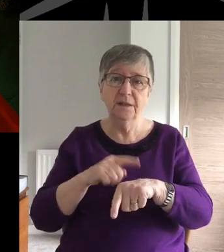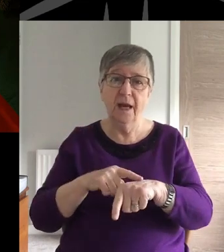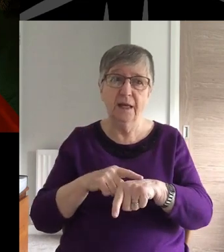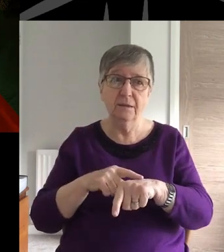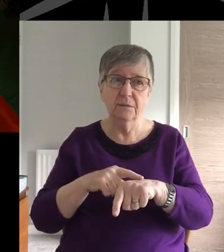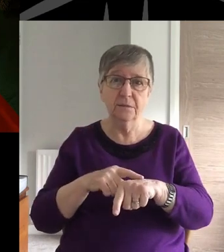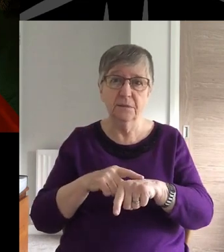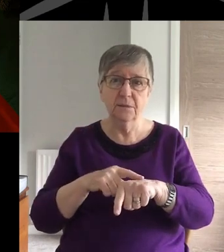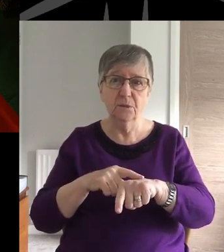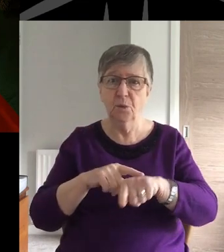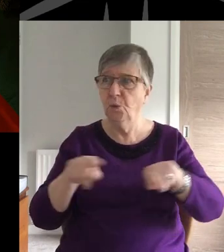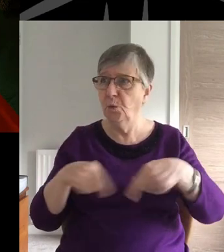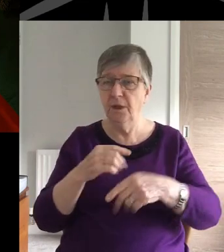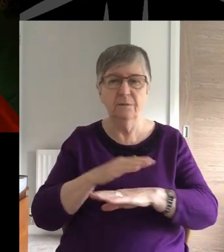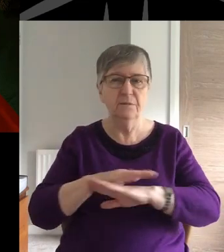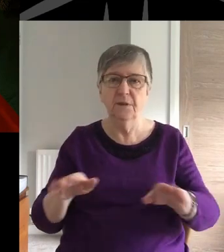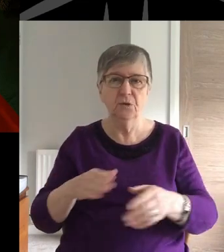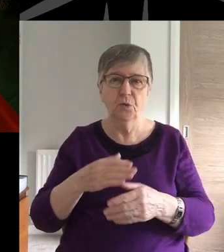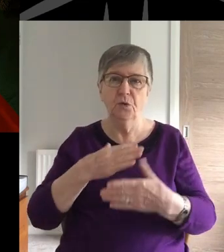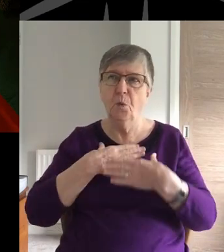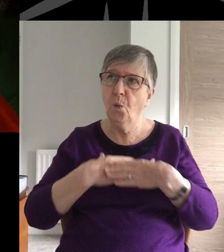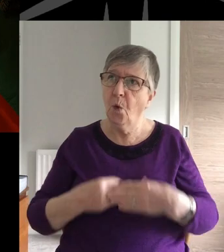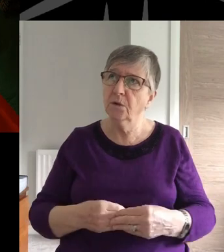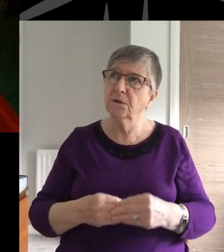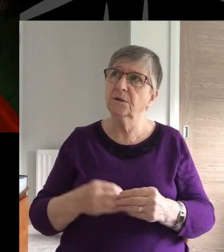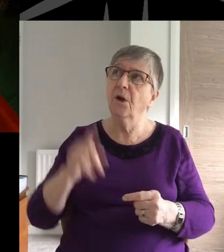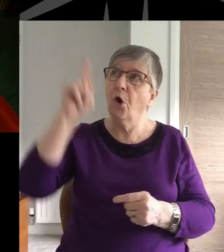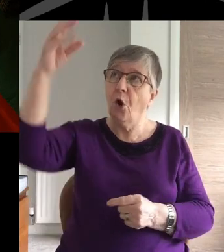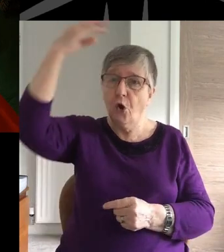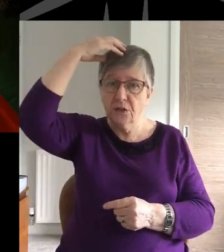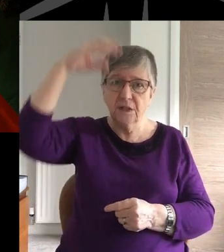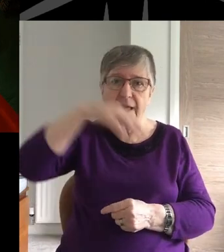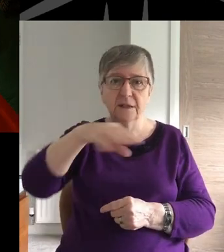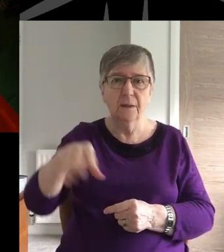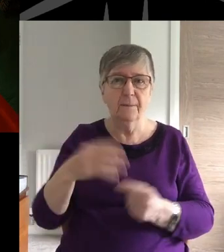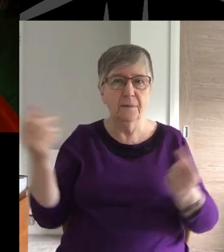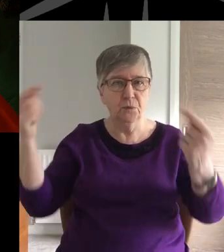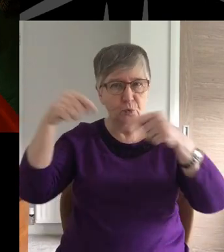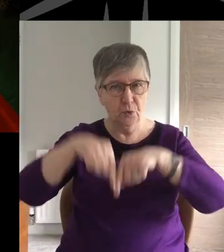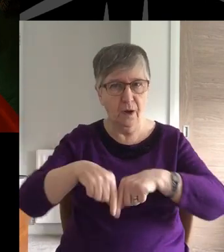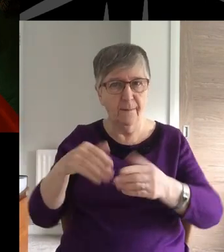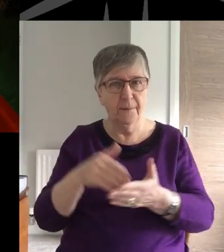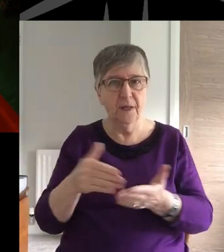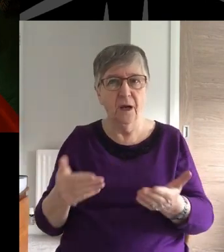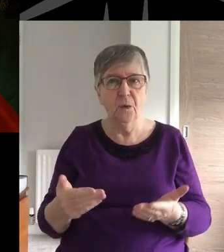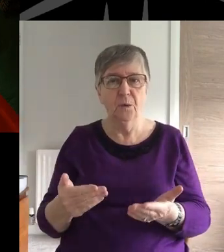And all too often we've had few longings for the coming kingdom of God.